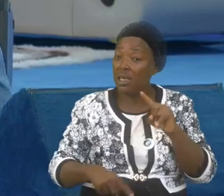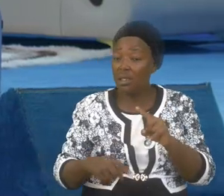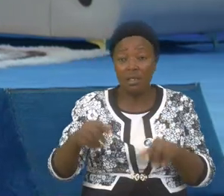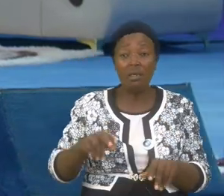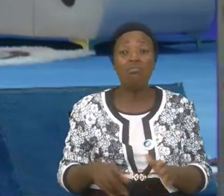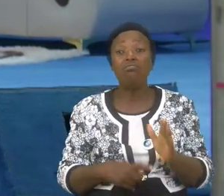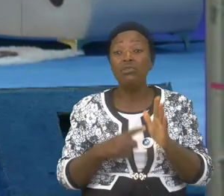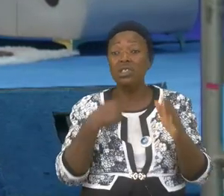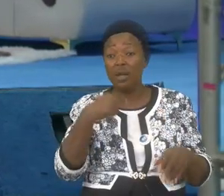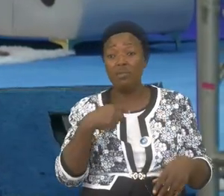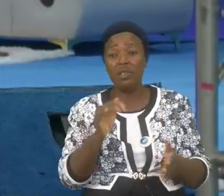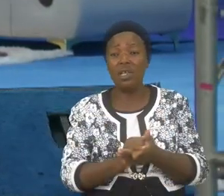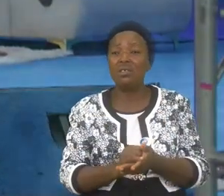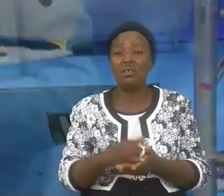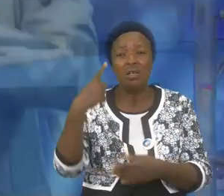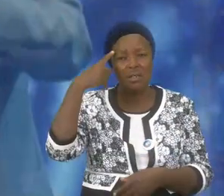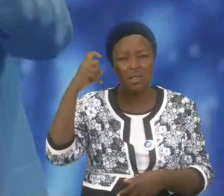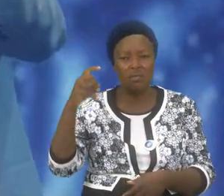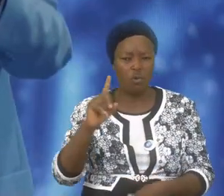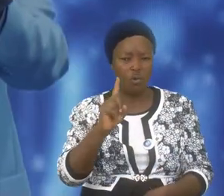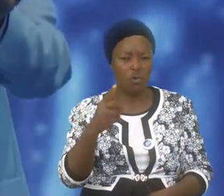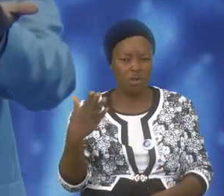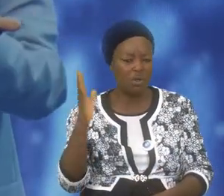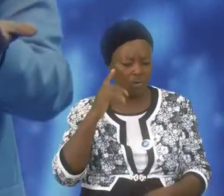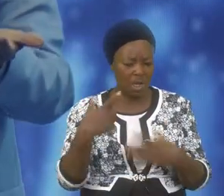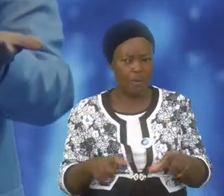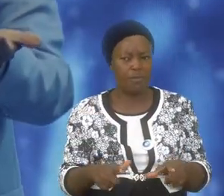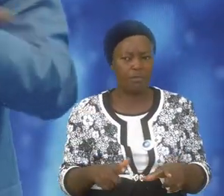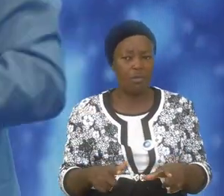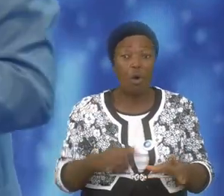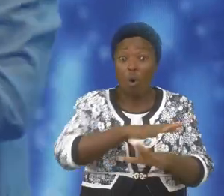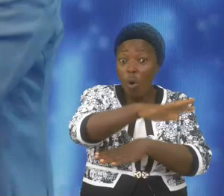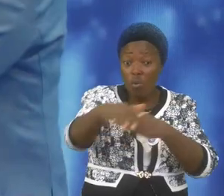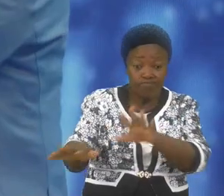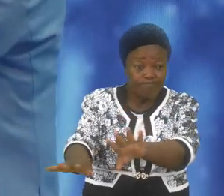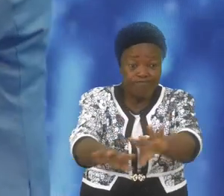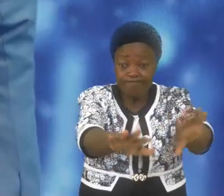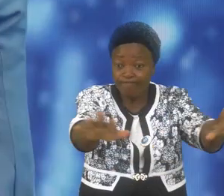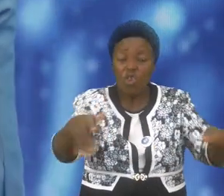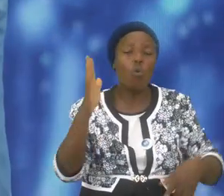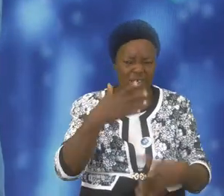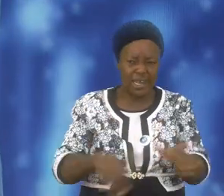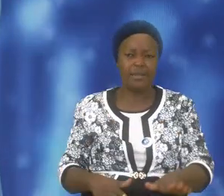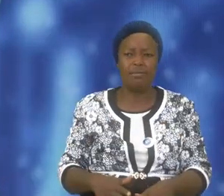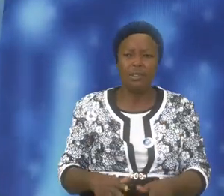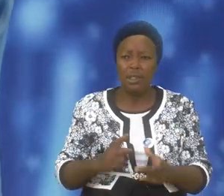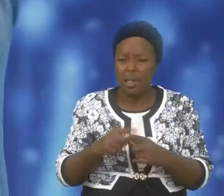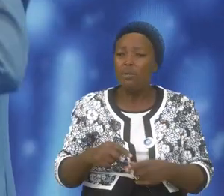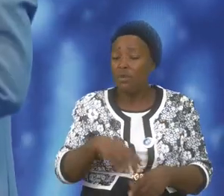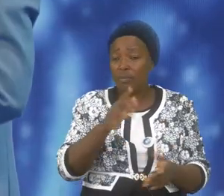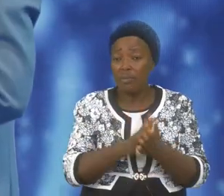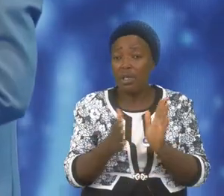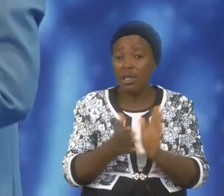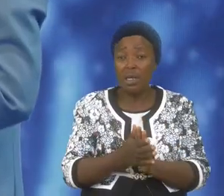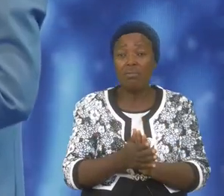happen. All of you will die. He was afraid that that dream meant he might